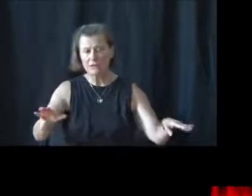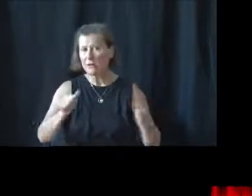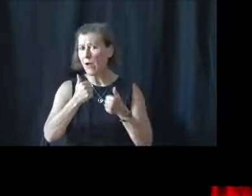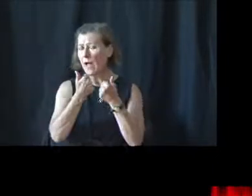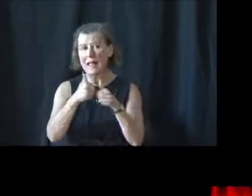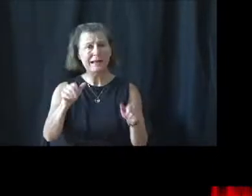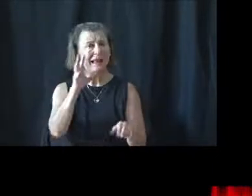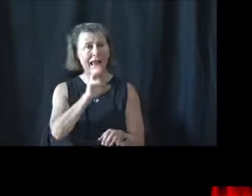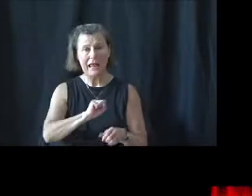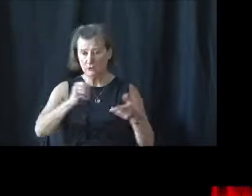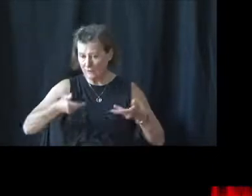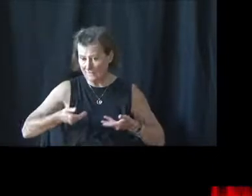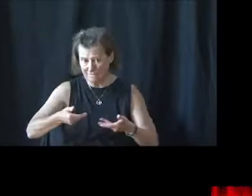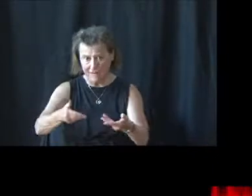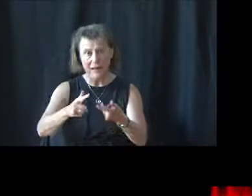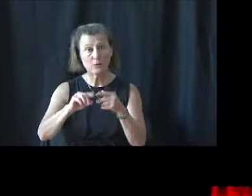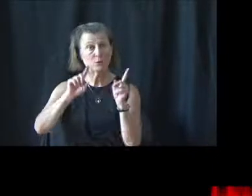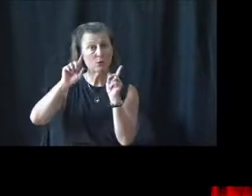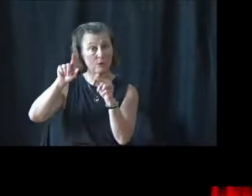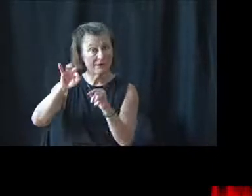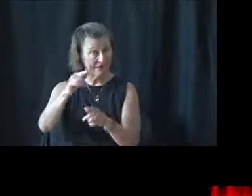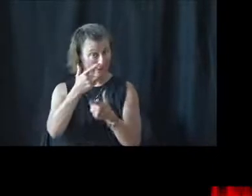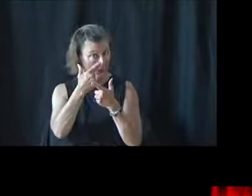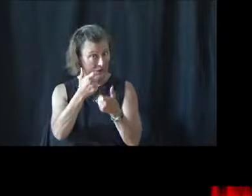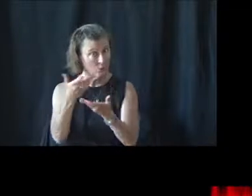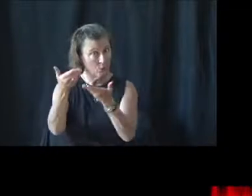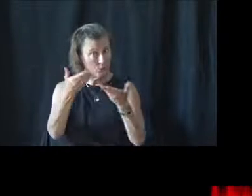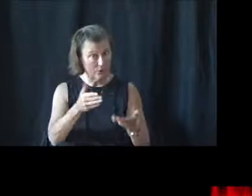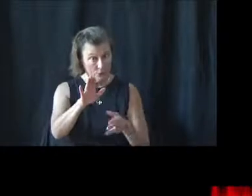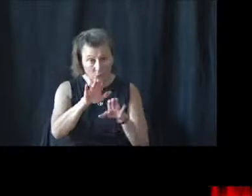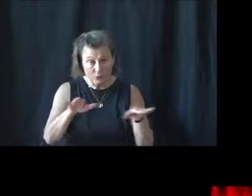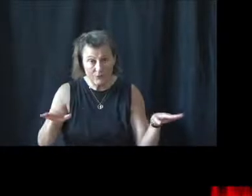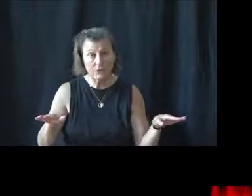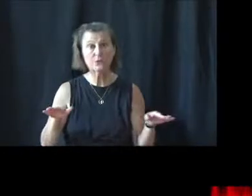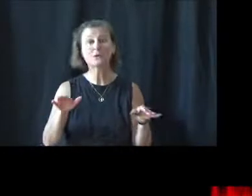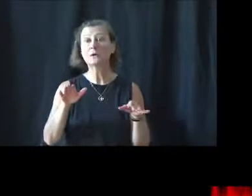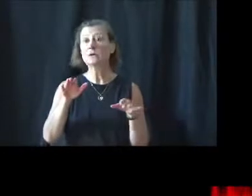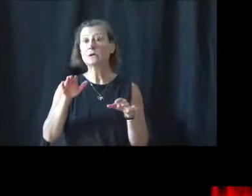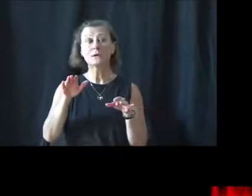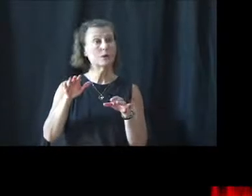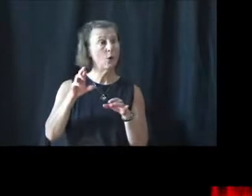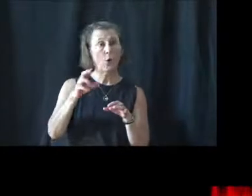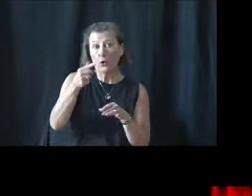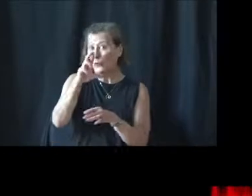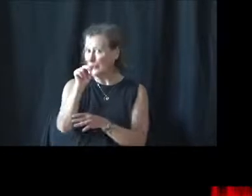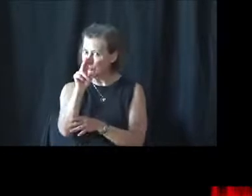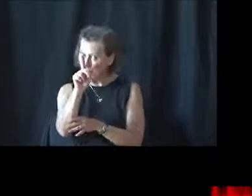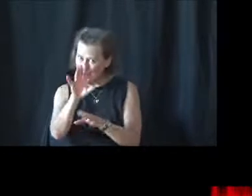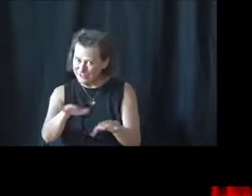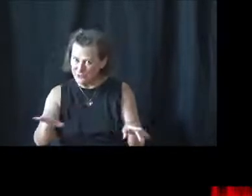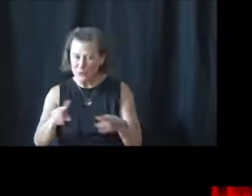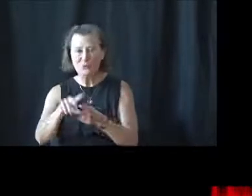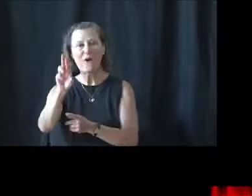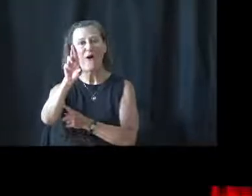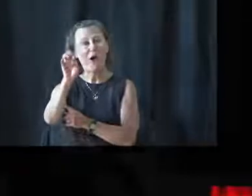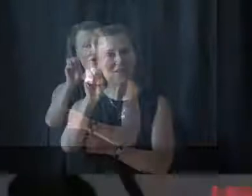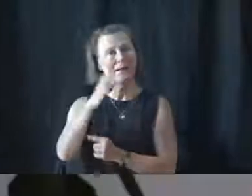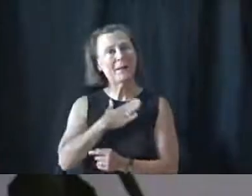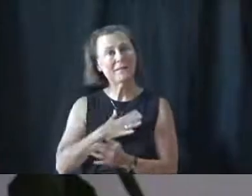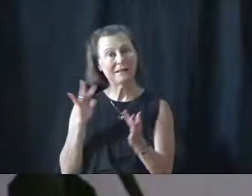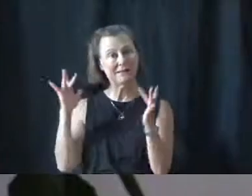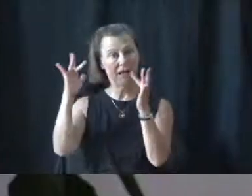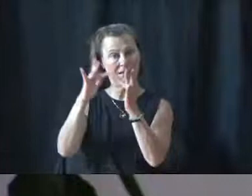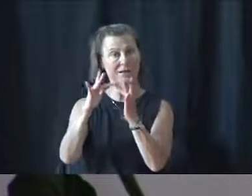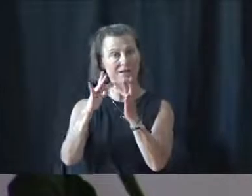attend, and if you're interested in bringing your children, or as in my case, grandchildren, to RE, please